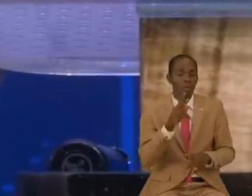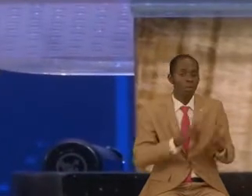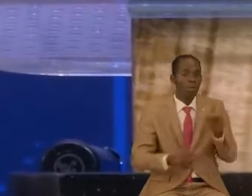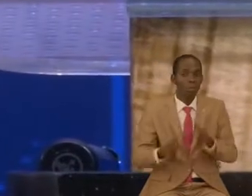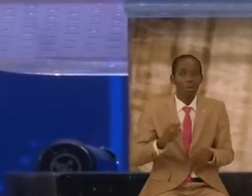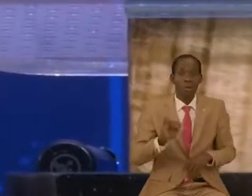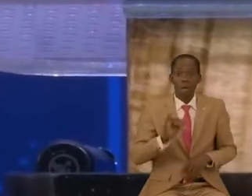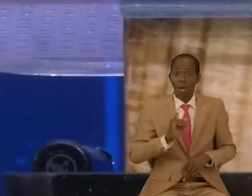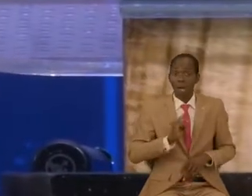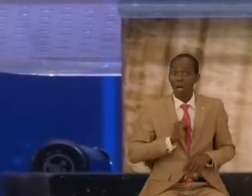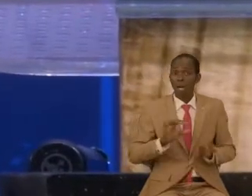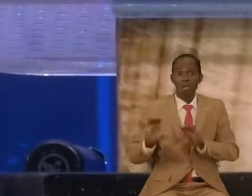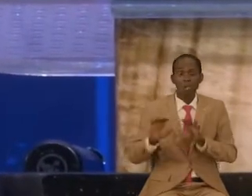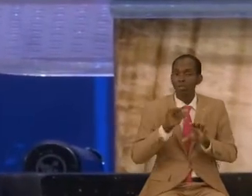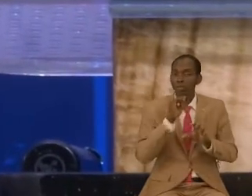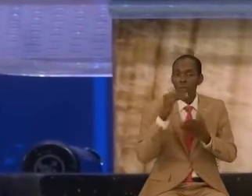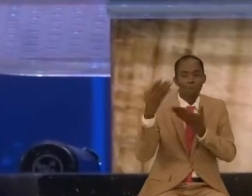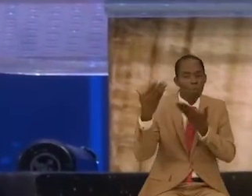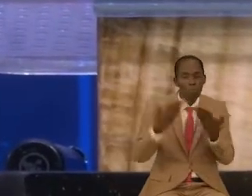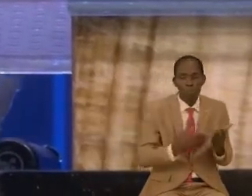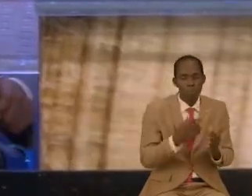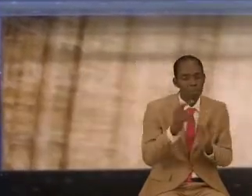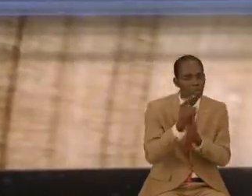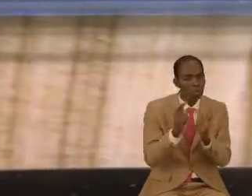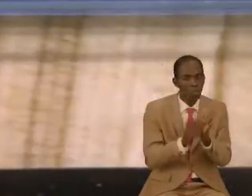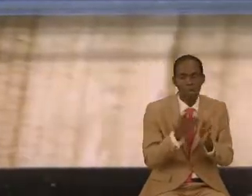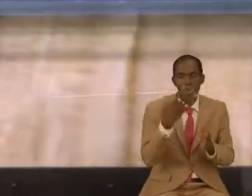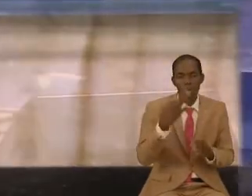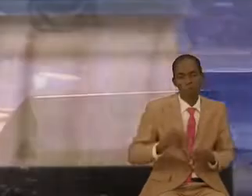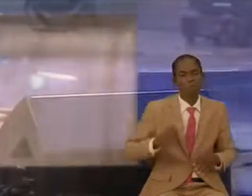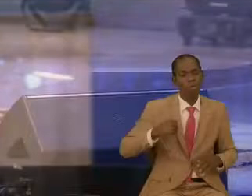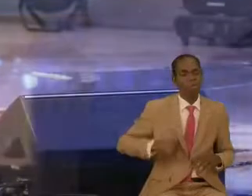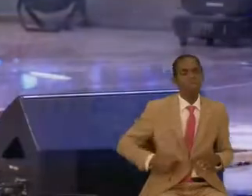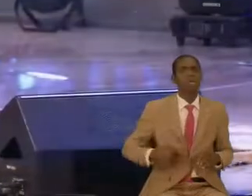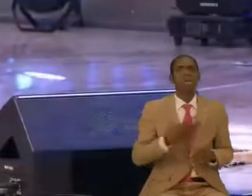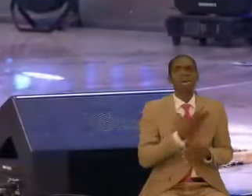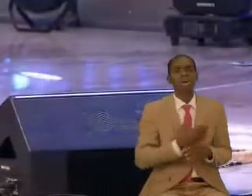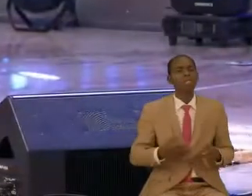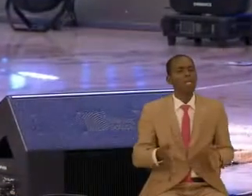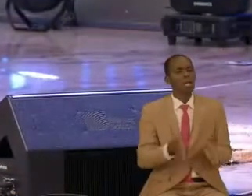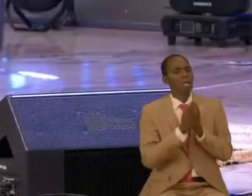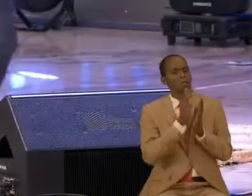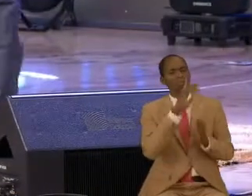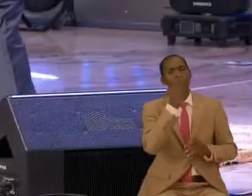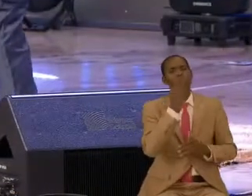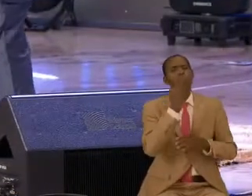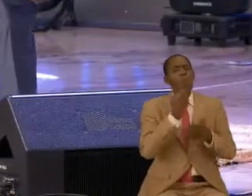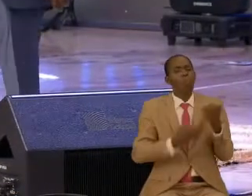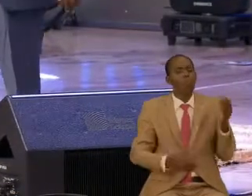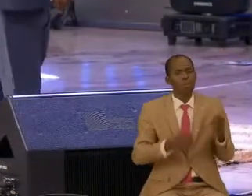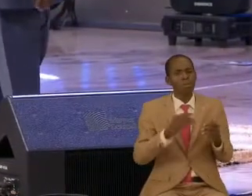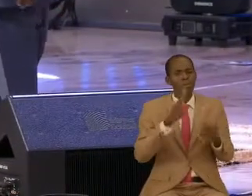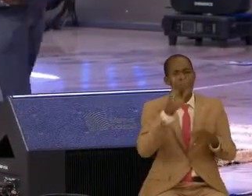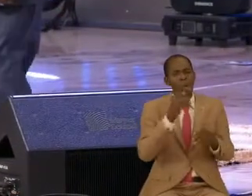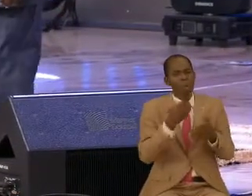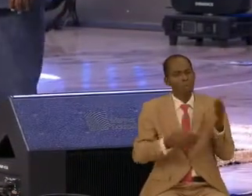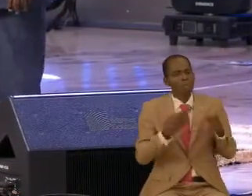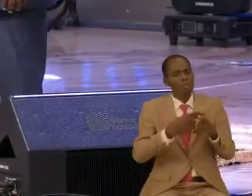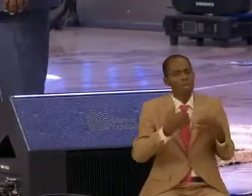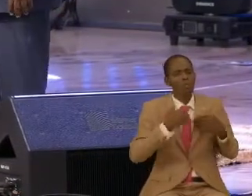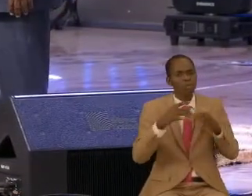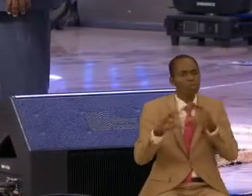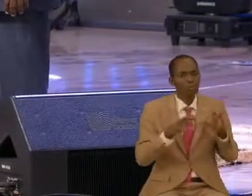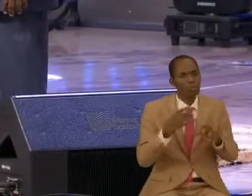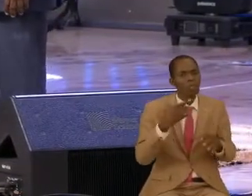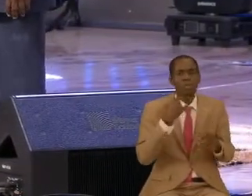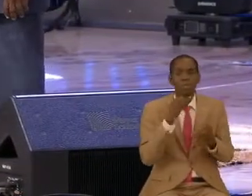didn't bring in circumcision. And when they said, by what name have you done this? And I said, there's no salvation in